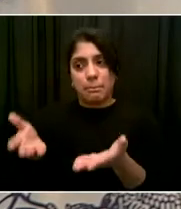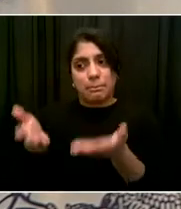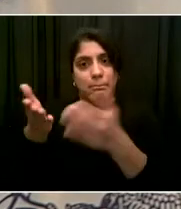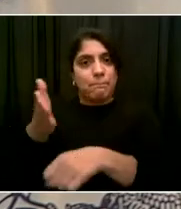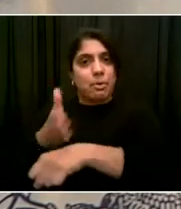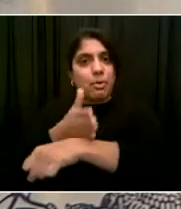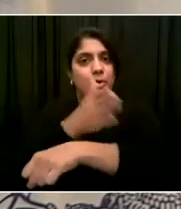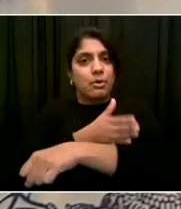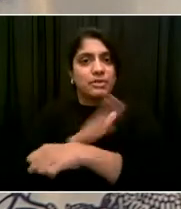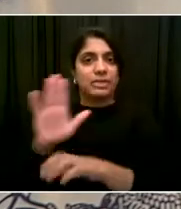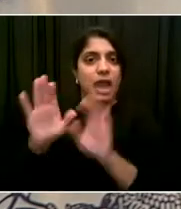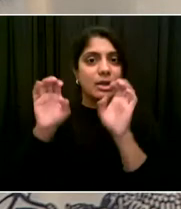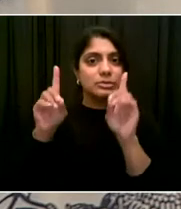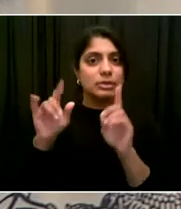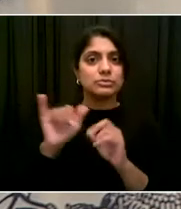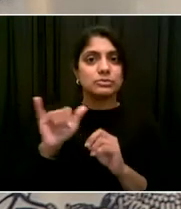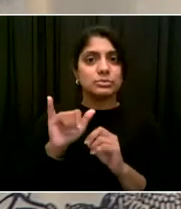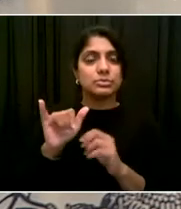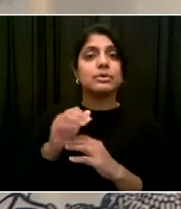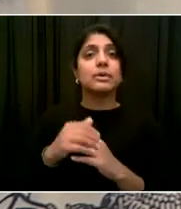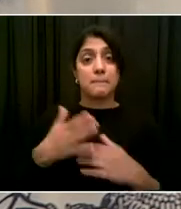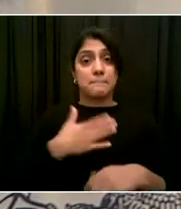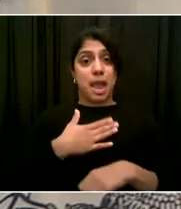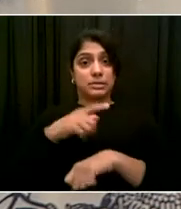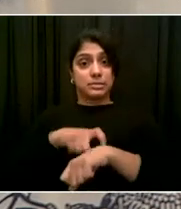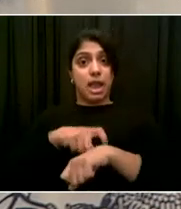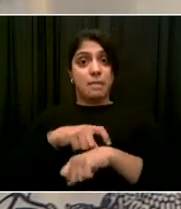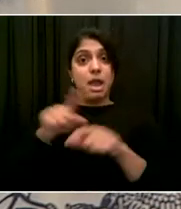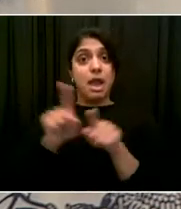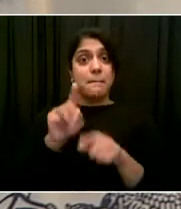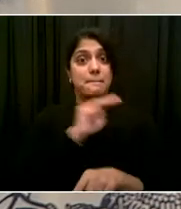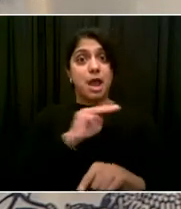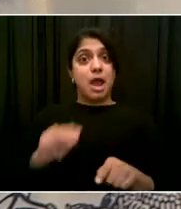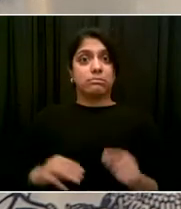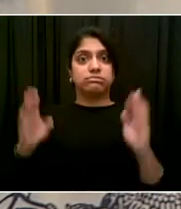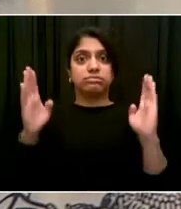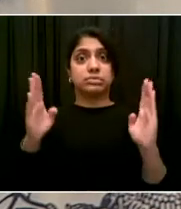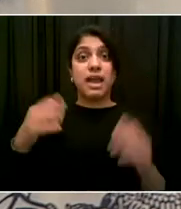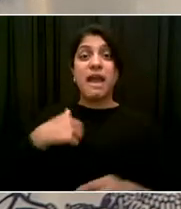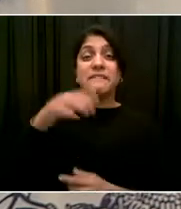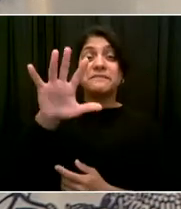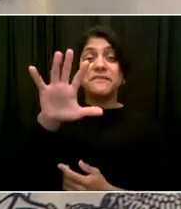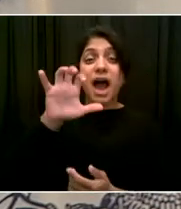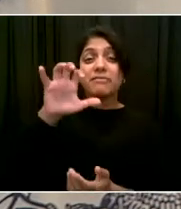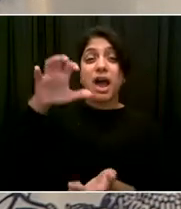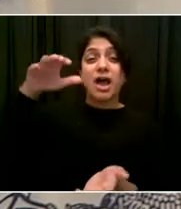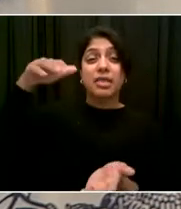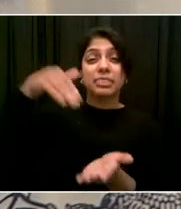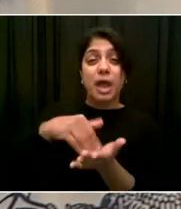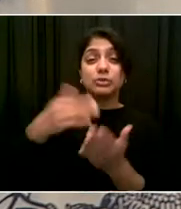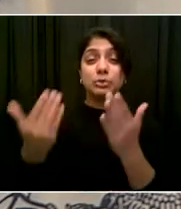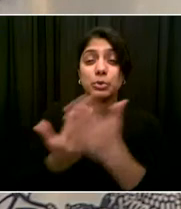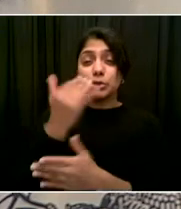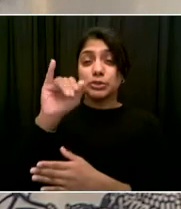tech, strengthening life sciences. We're going to continue to do that in the future based on what we've started. That's going to help bring in the revenue to